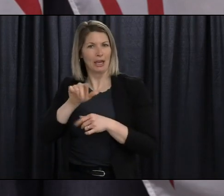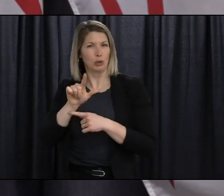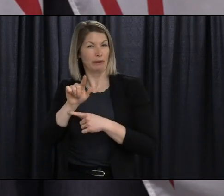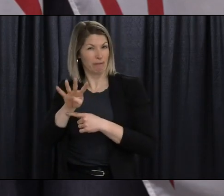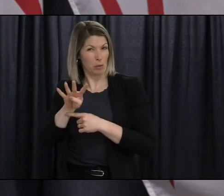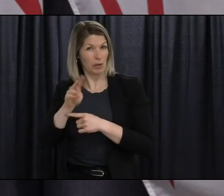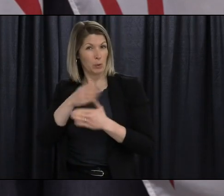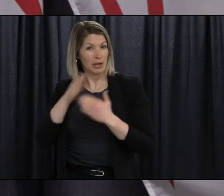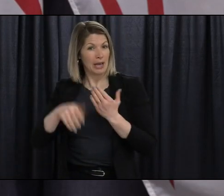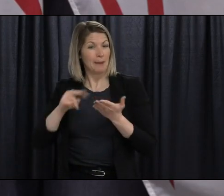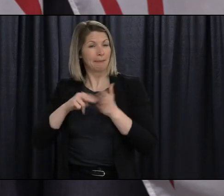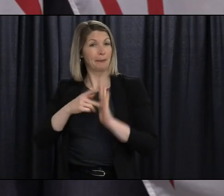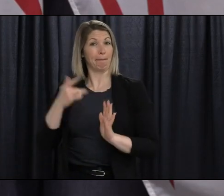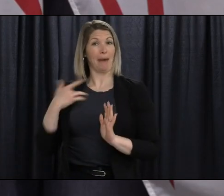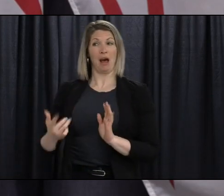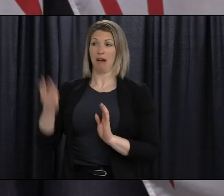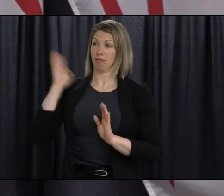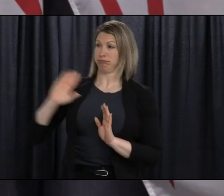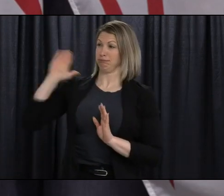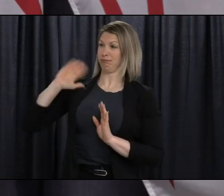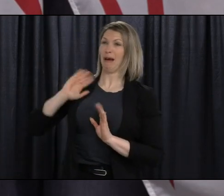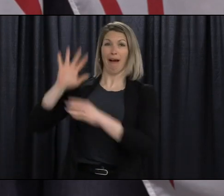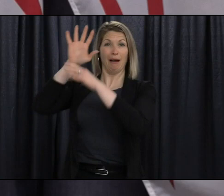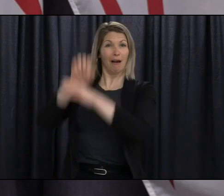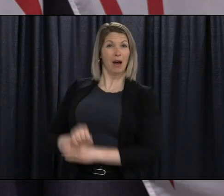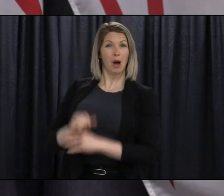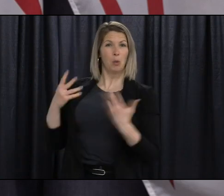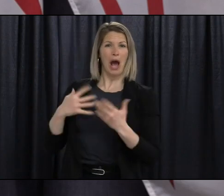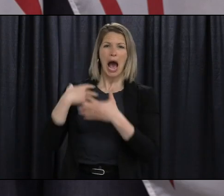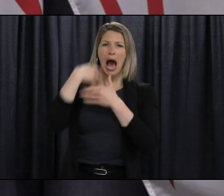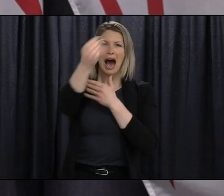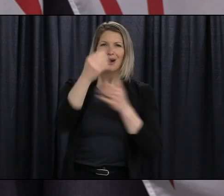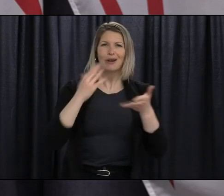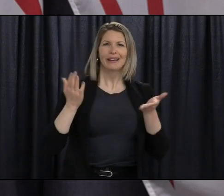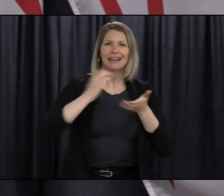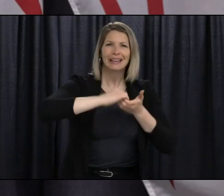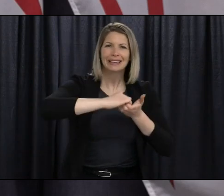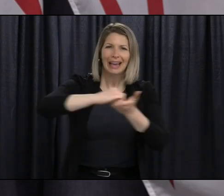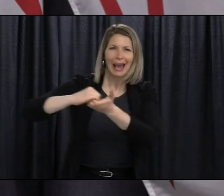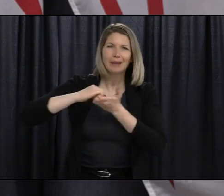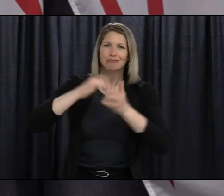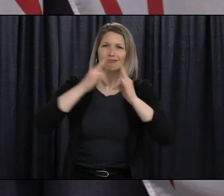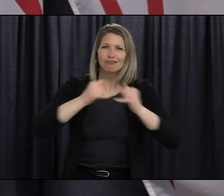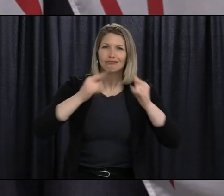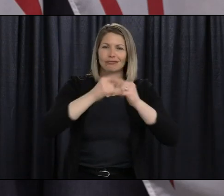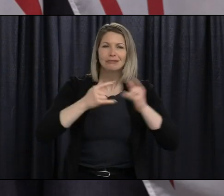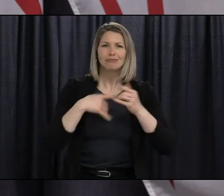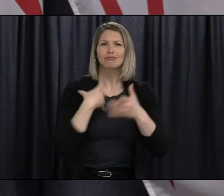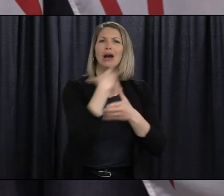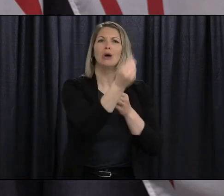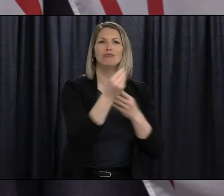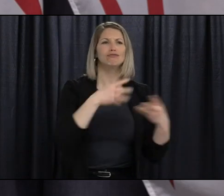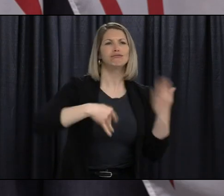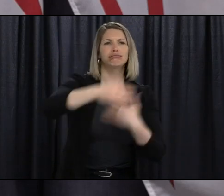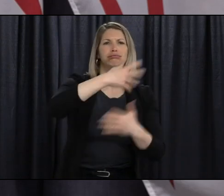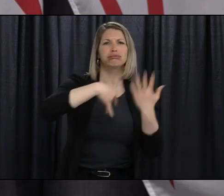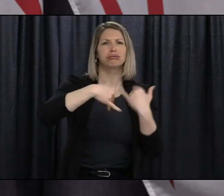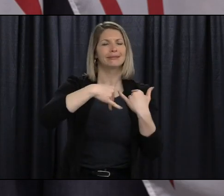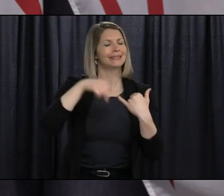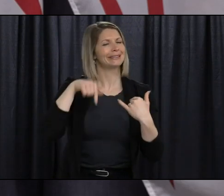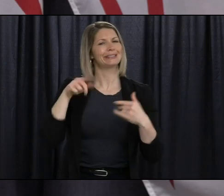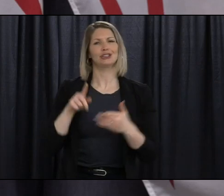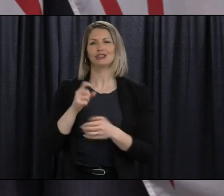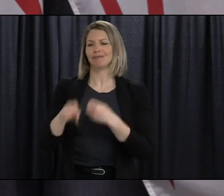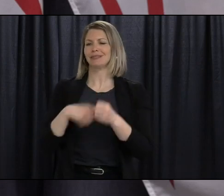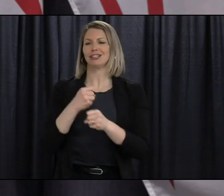of our double bubble. And I would encourage everyone to try to make the best of this weekend, knowing that your sacrifices are directly helping to